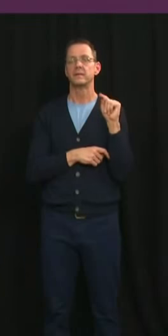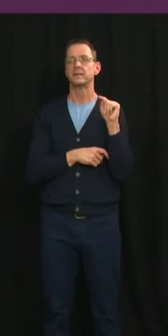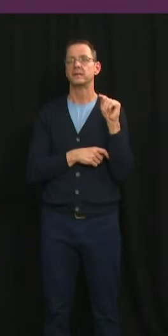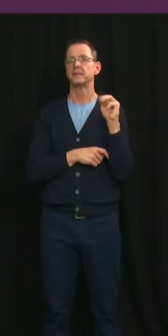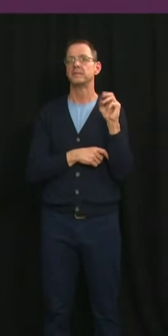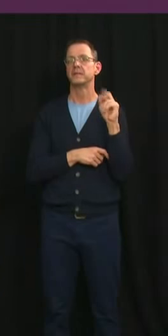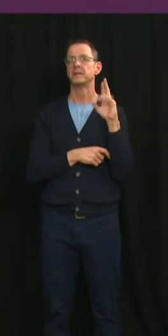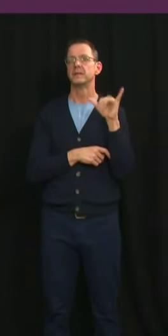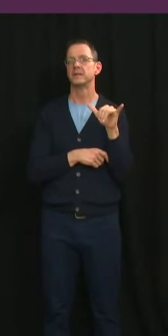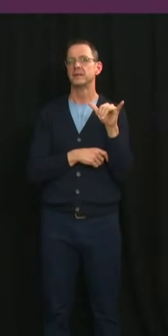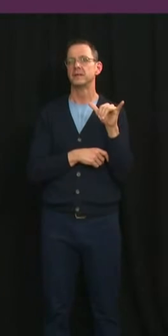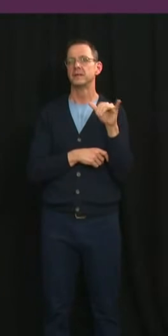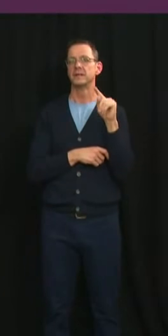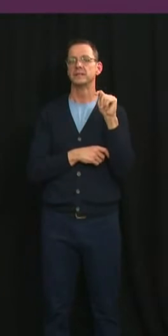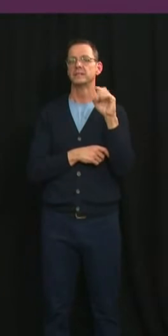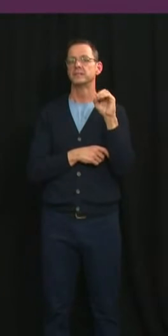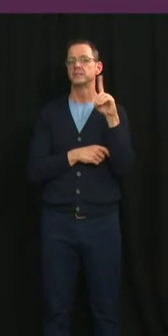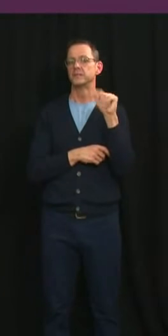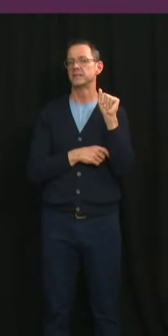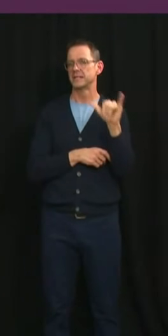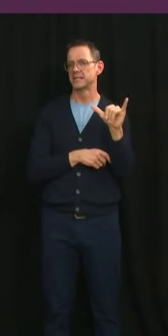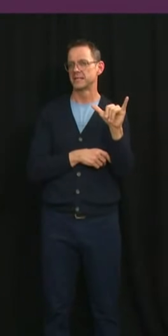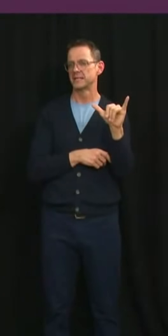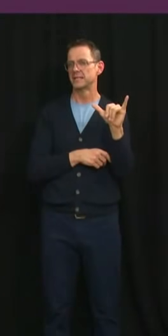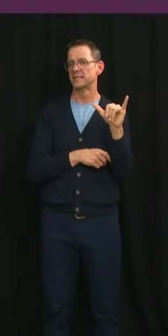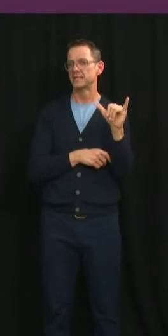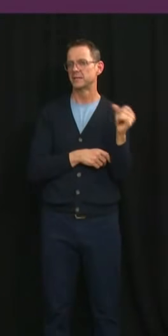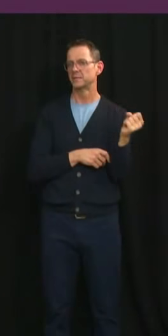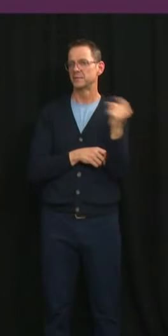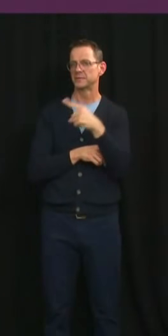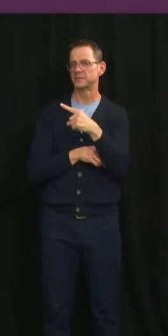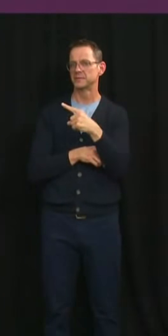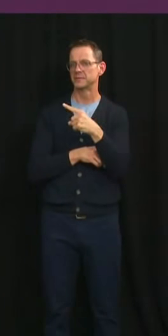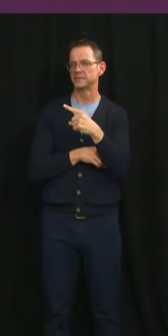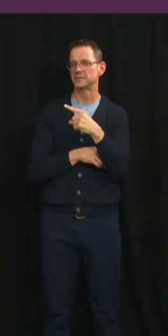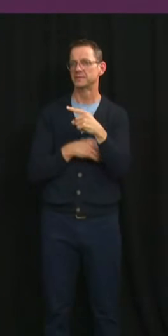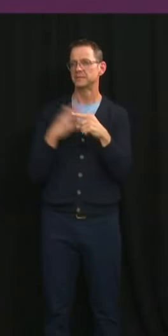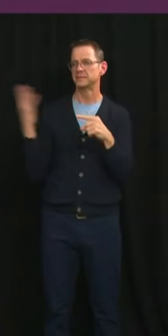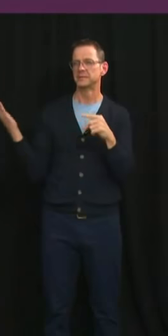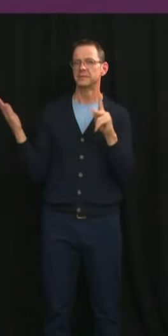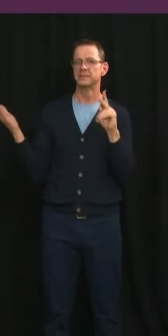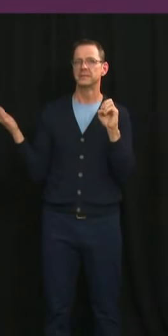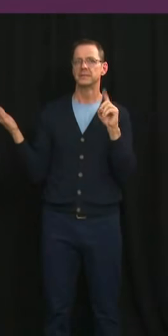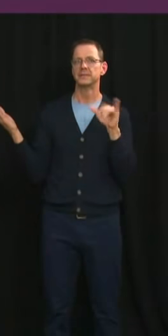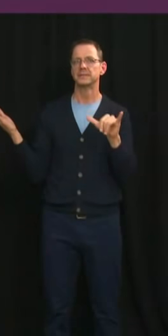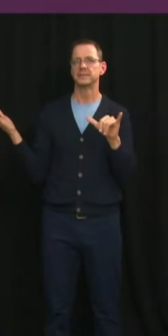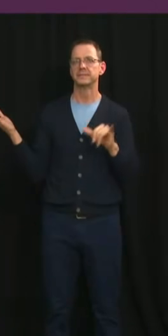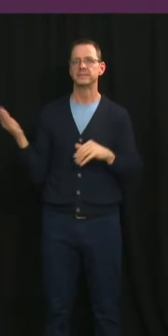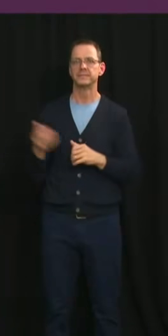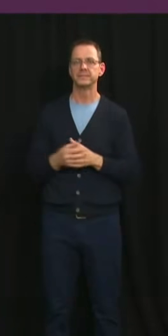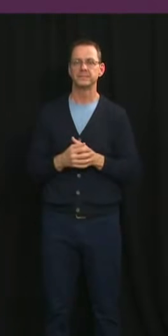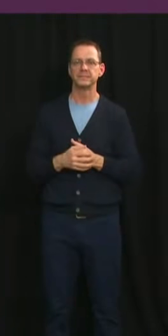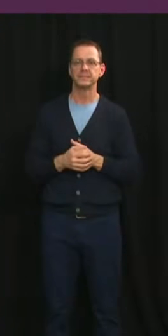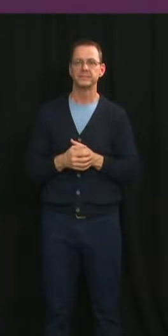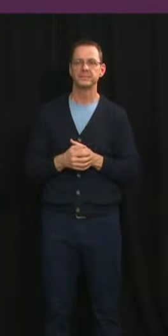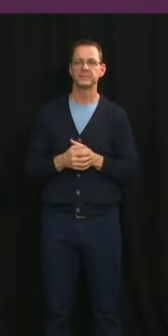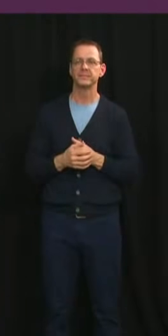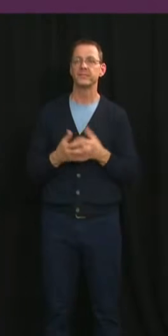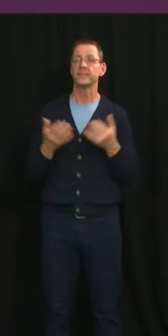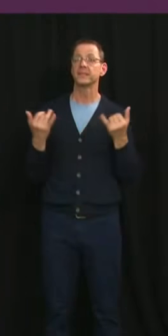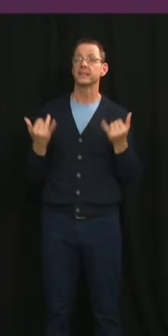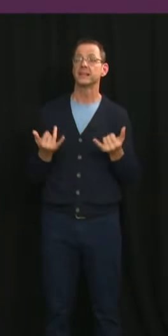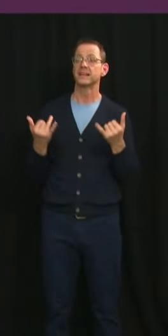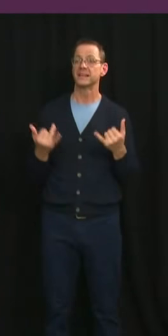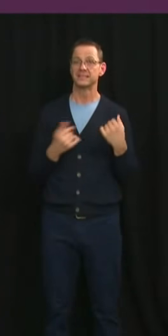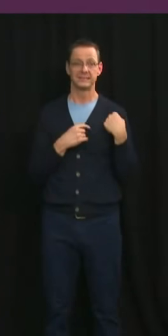Hi, this is for the Premier. So now that just over a year since the pandemic began, and we're starting the newest chapter of this